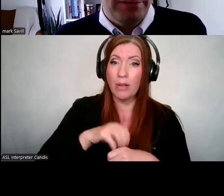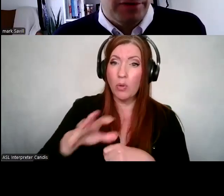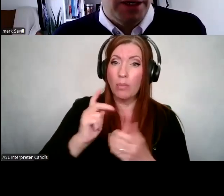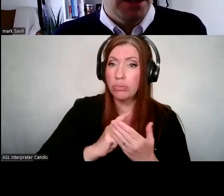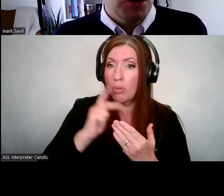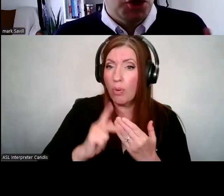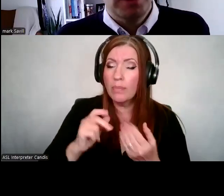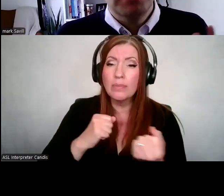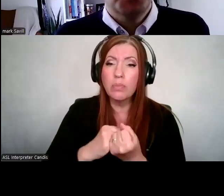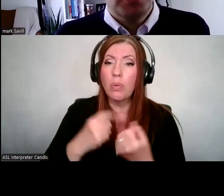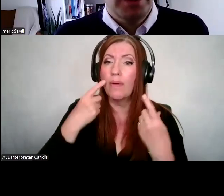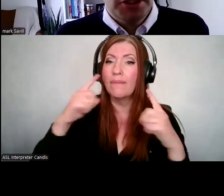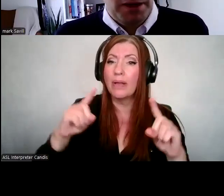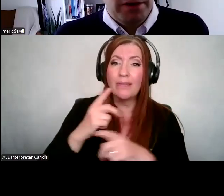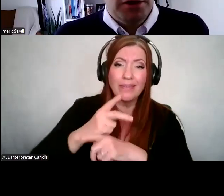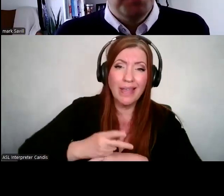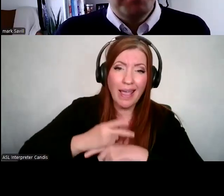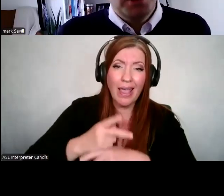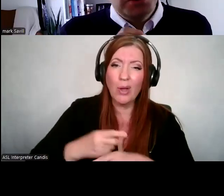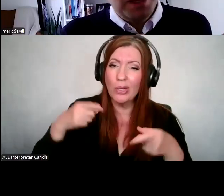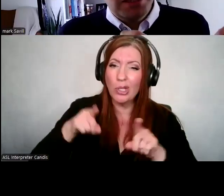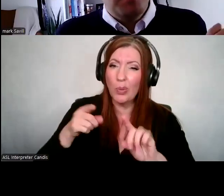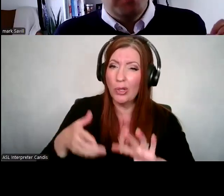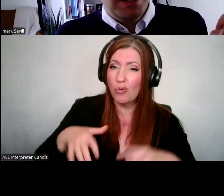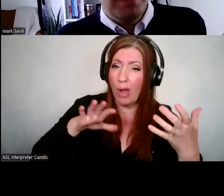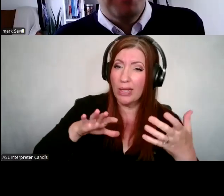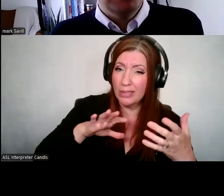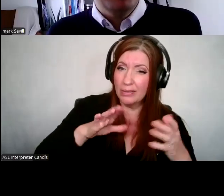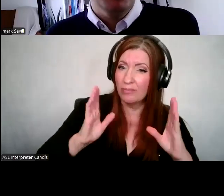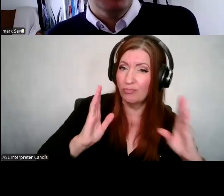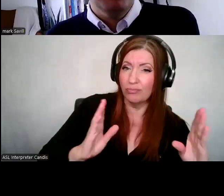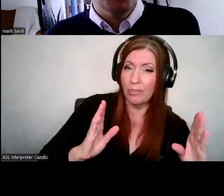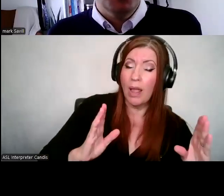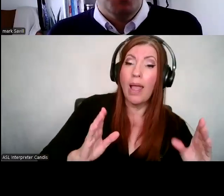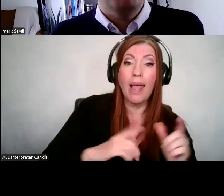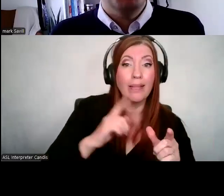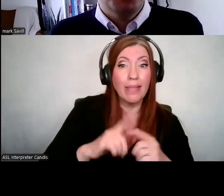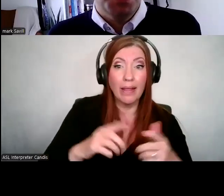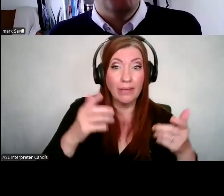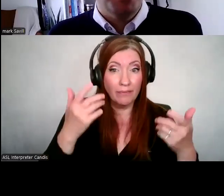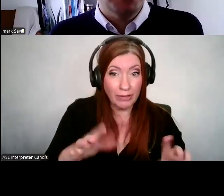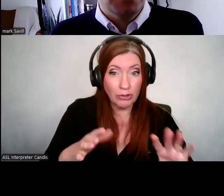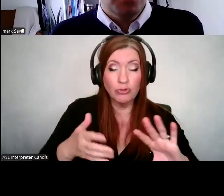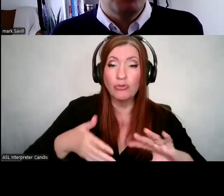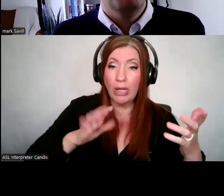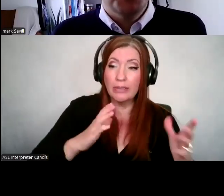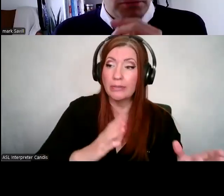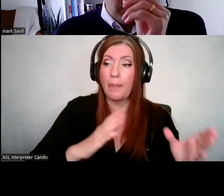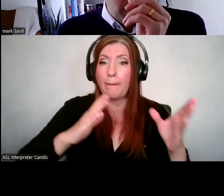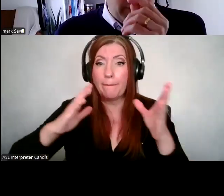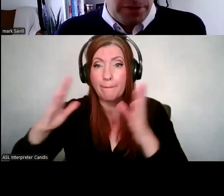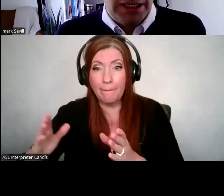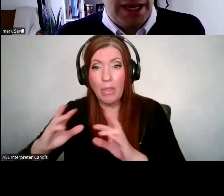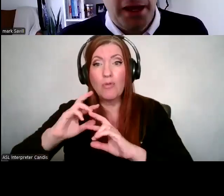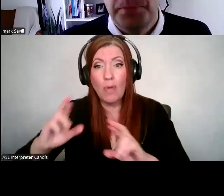care delivery during sort of the crisis period, but then also being somewhere where they can effectively link individuals to afterwards and when they're ready to move on to